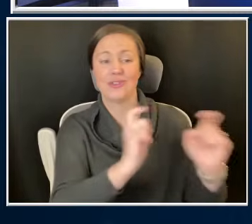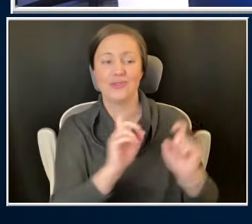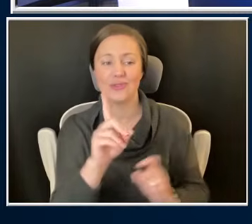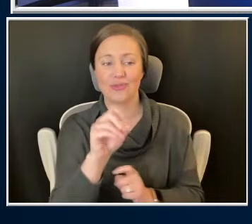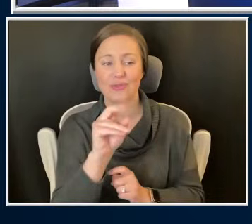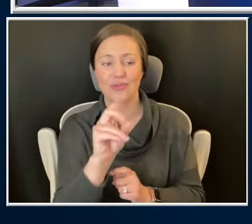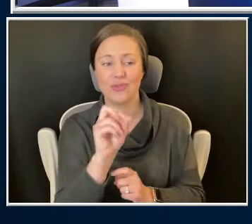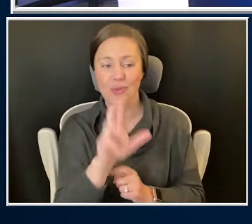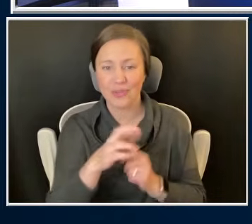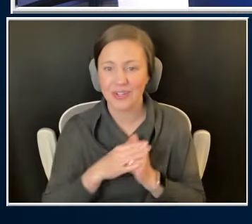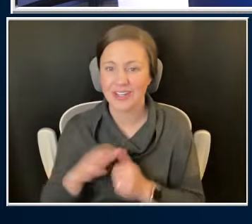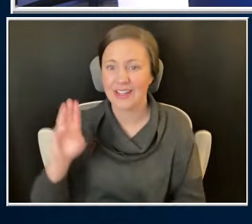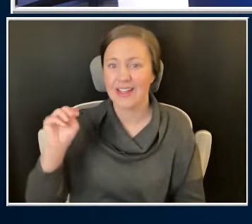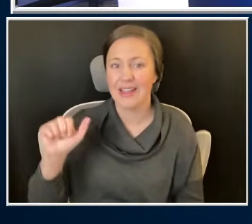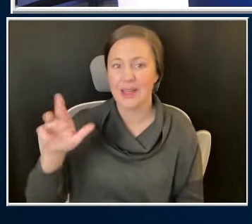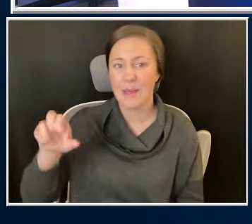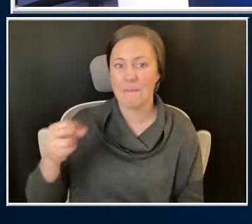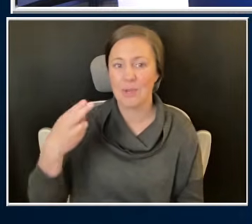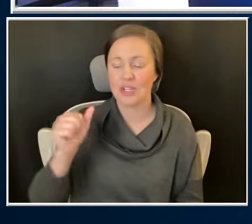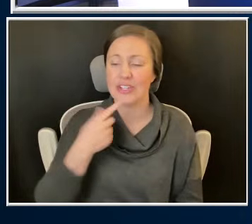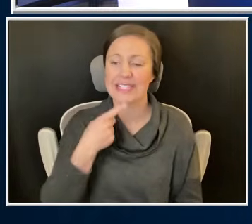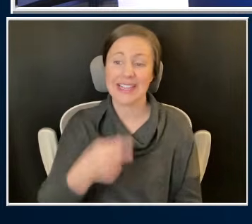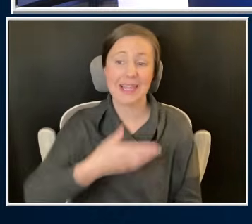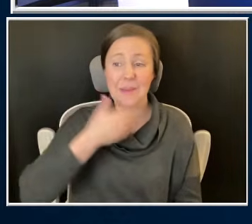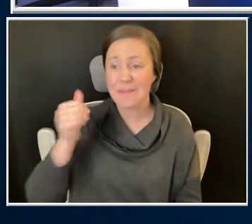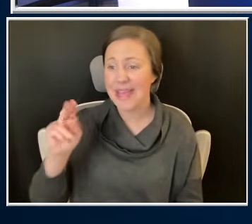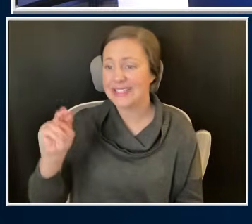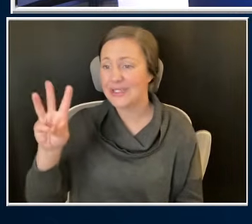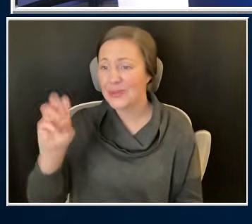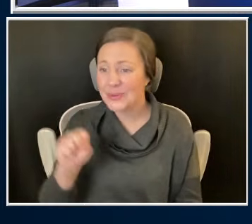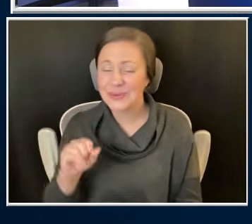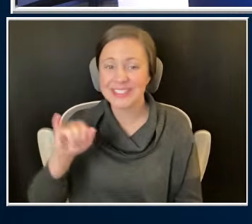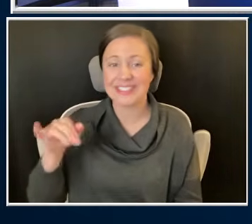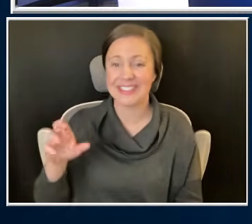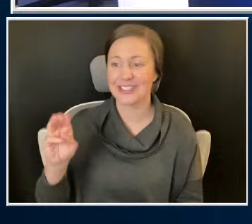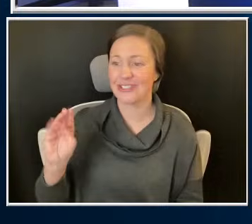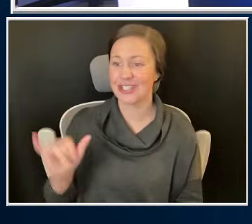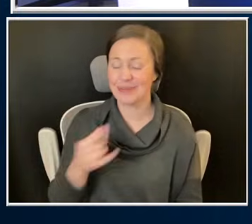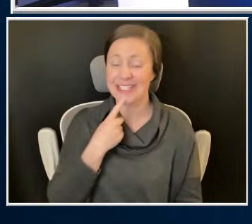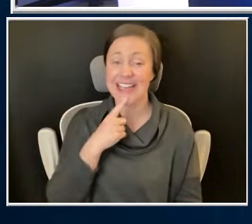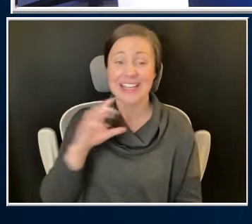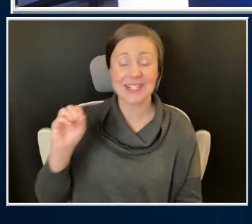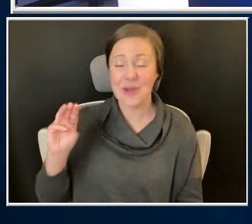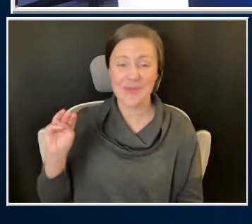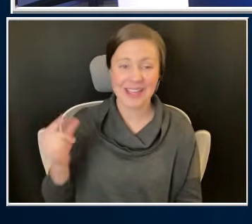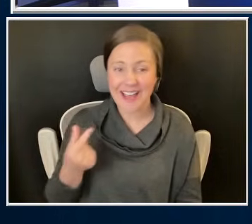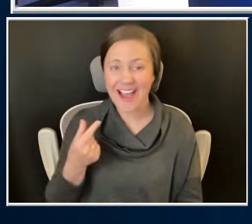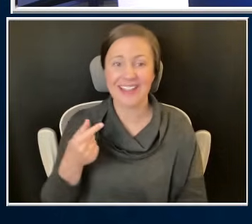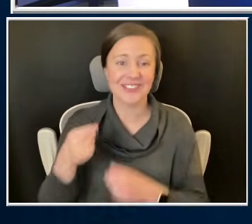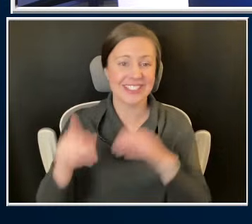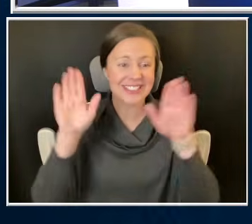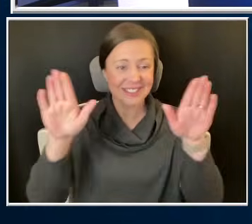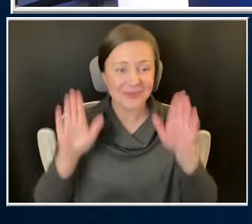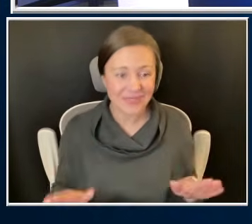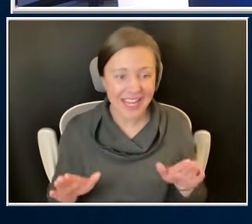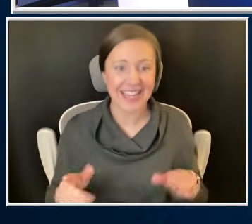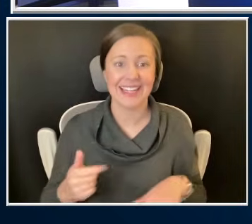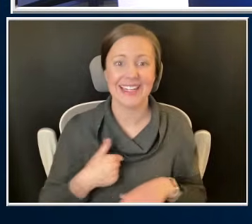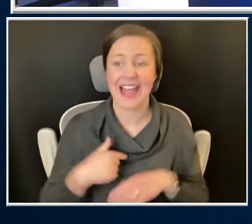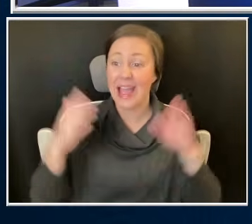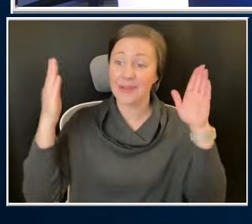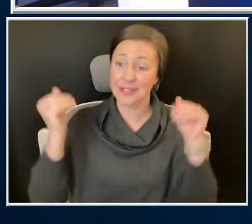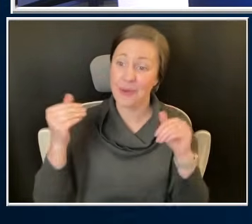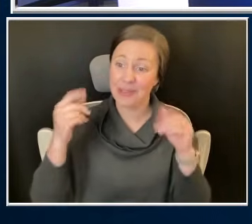Marcia says, this is the best news. Jeremy says, oh my gosh, Brie, this is great. I was hoping to cry on Friday